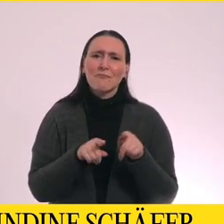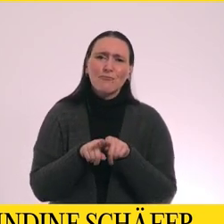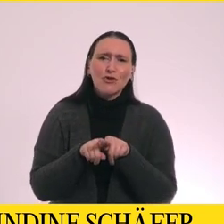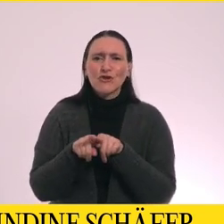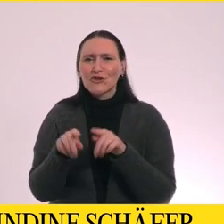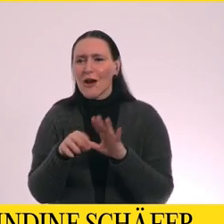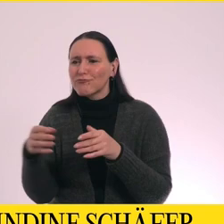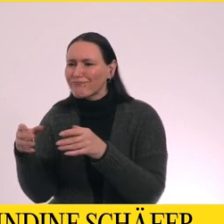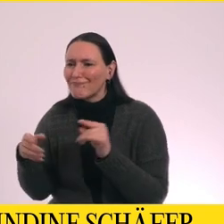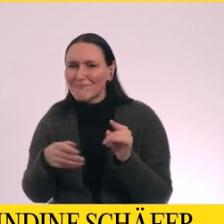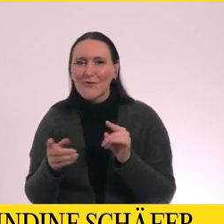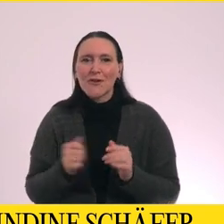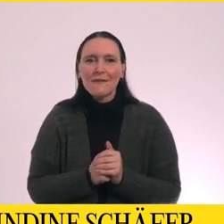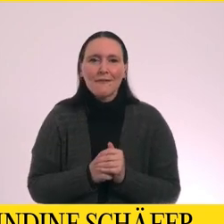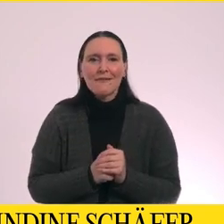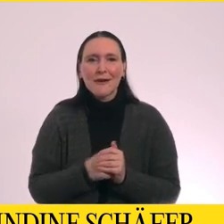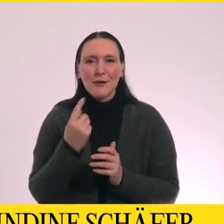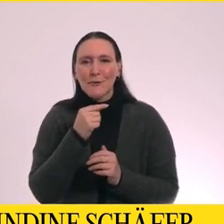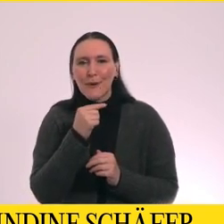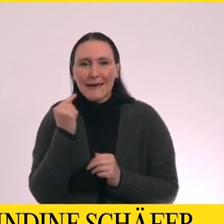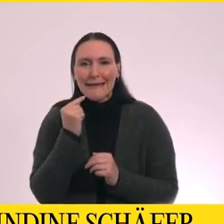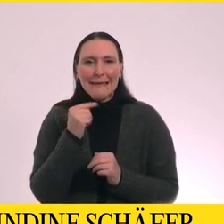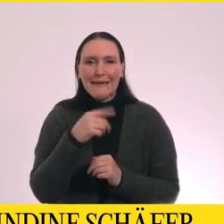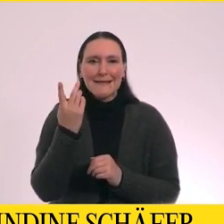and chocolate, and different colors.